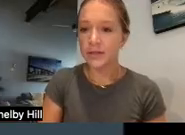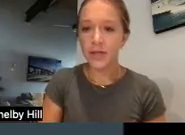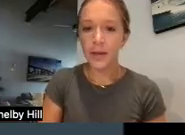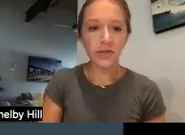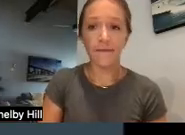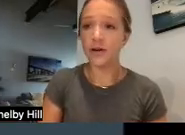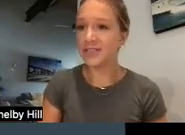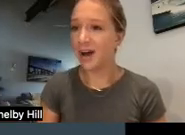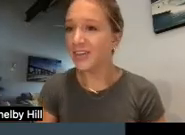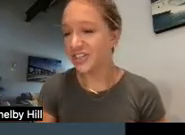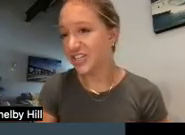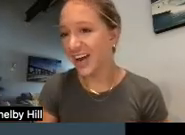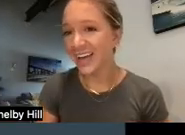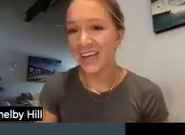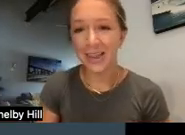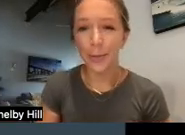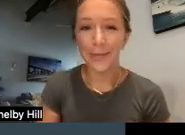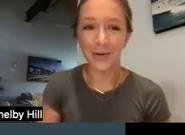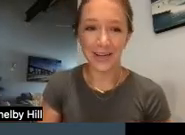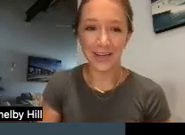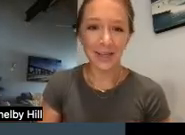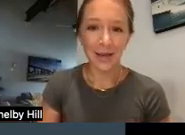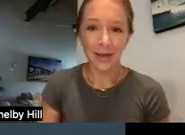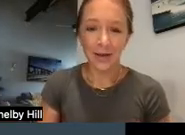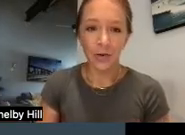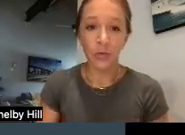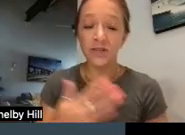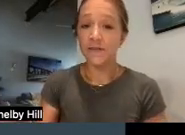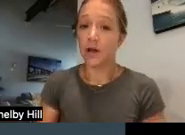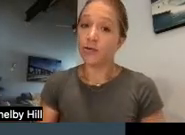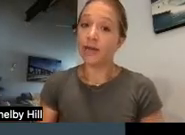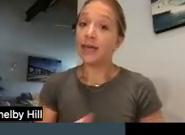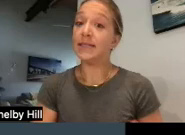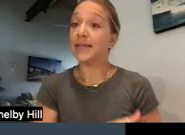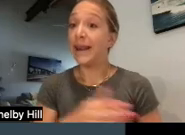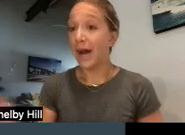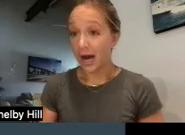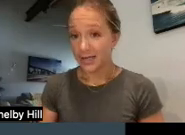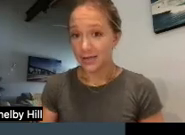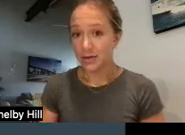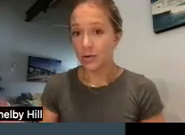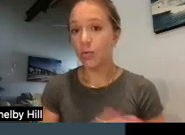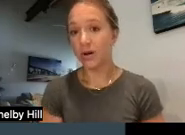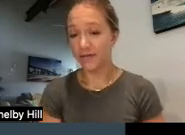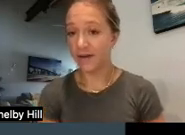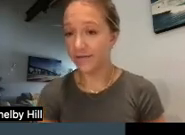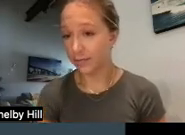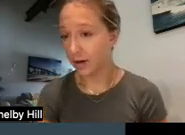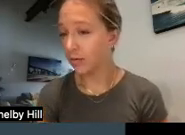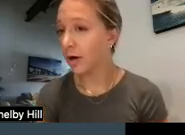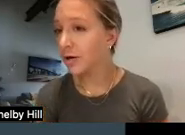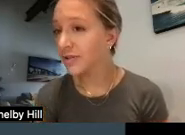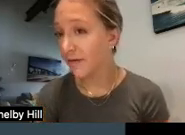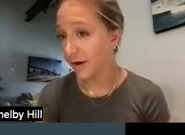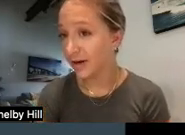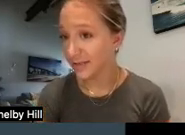Okay, so let's come into our first knowledge check, little mini quiz. Which of the following is not one of the 5